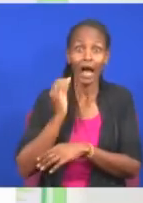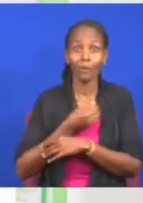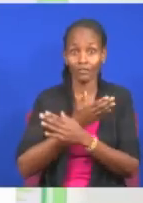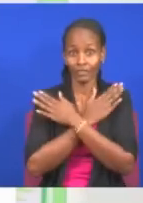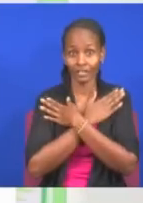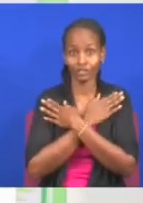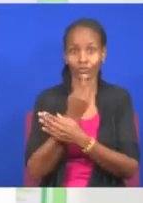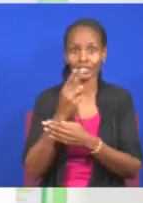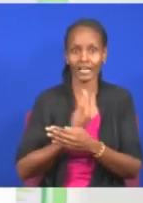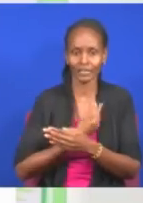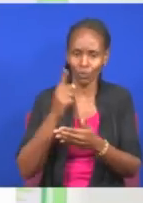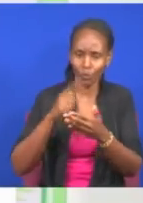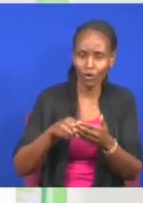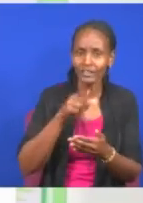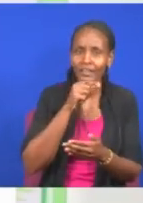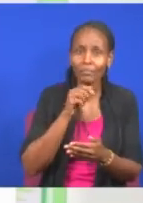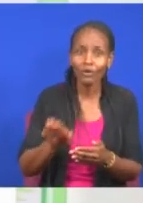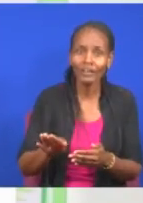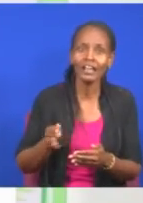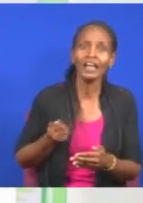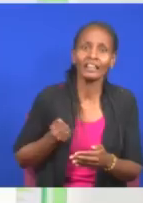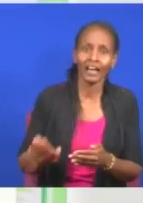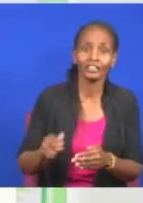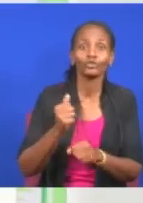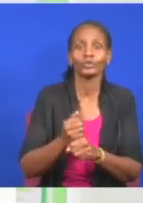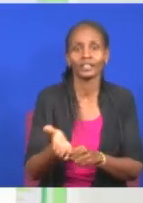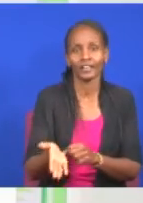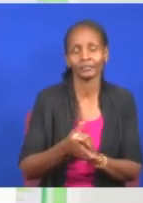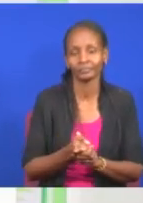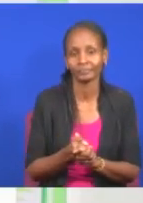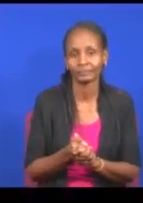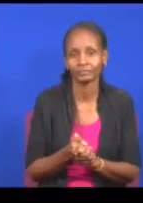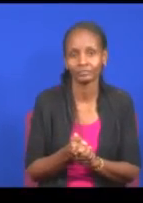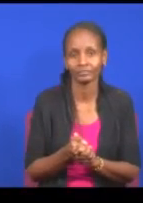us what the boy and the girl is doing in the picture.